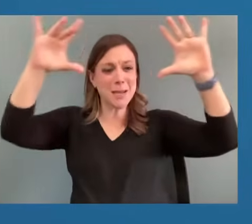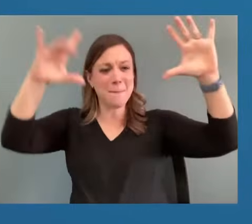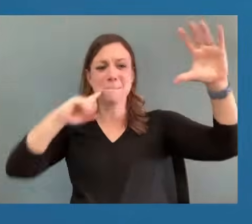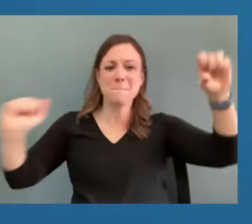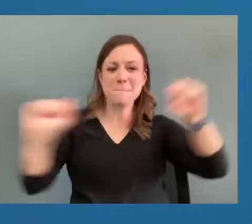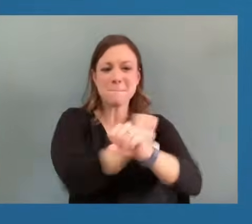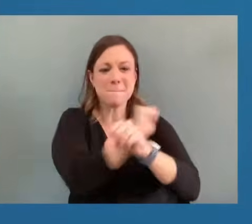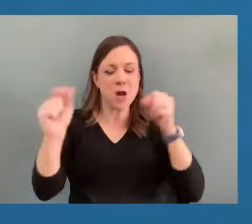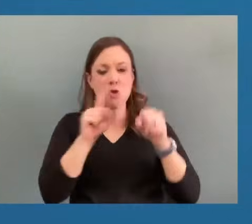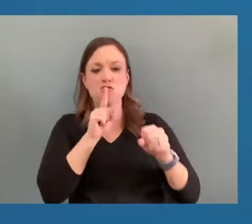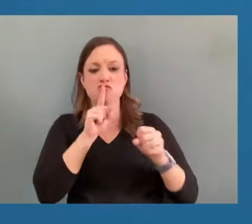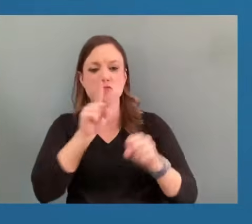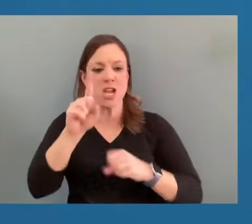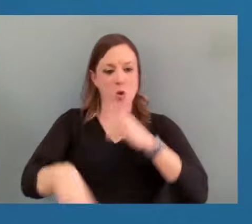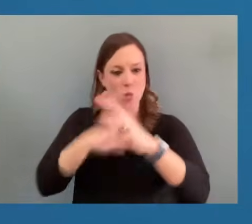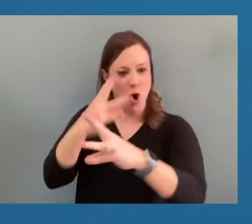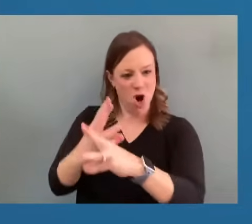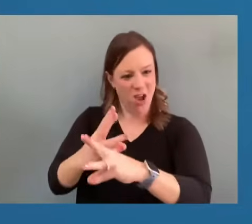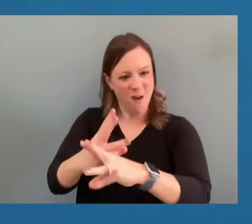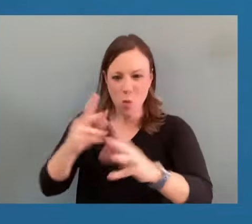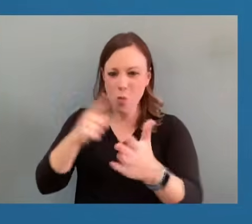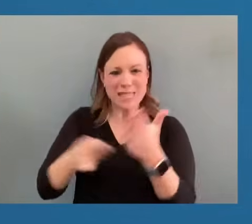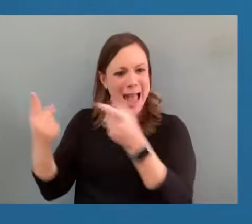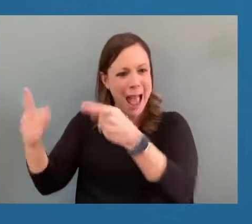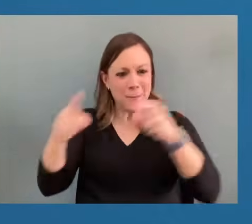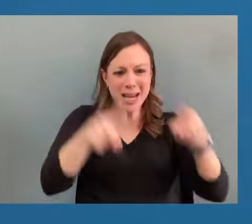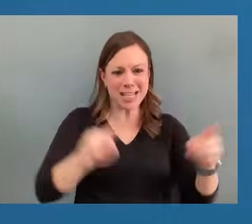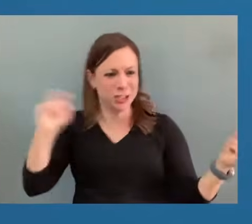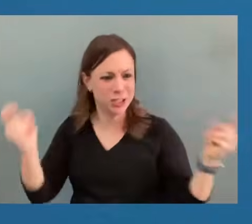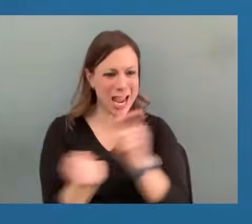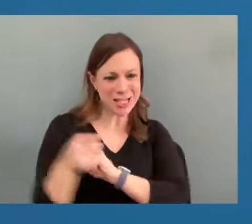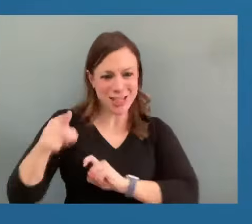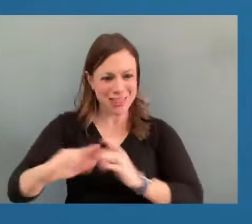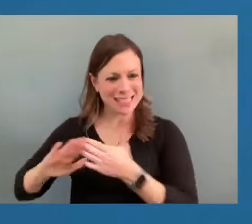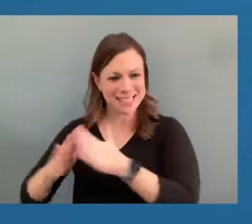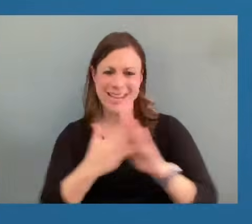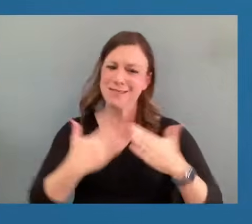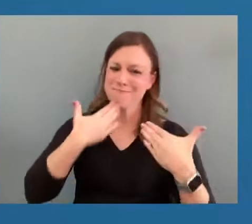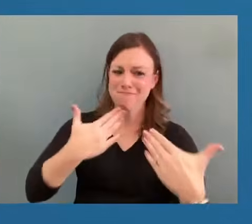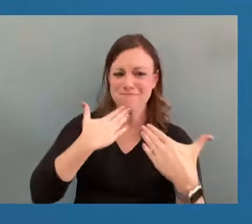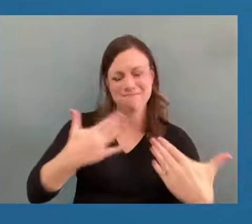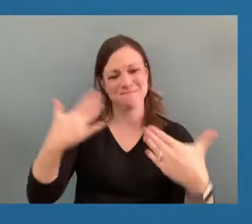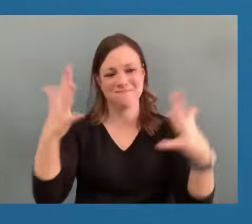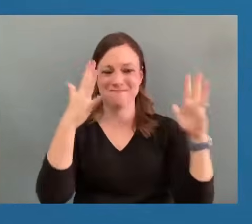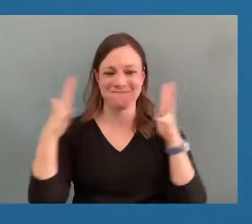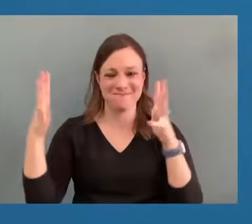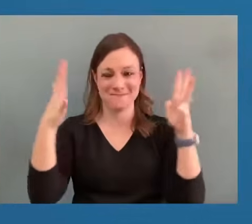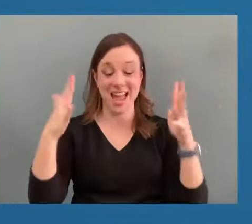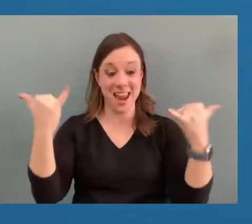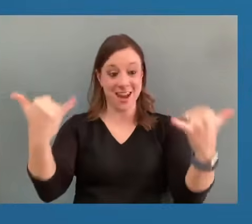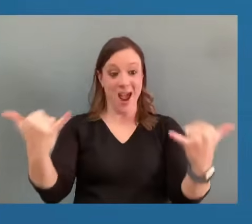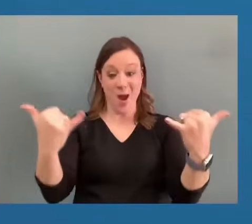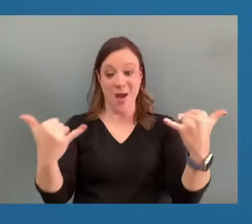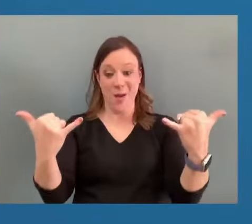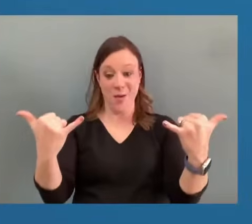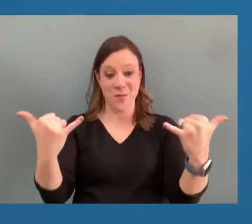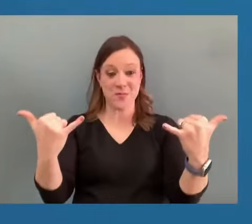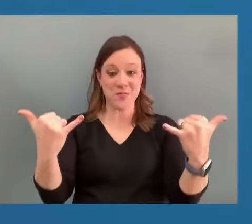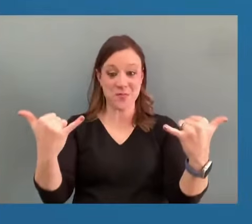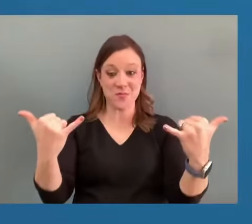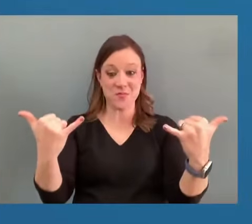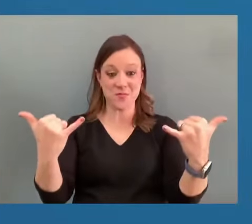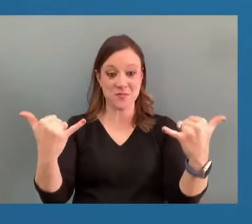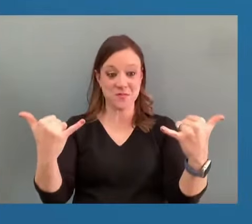the vitality of what makes the city so great. Thank you so much. And now,